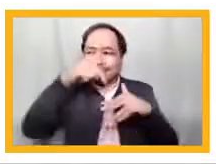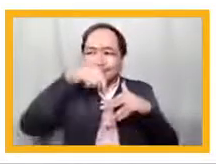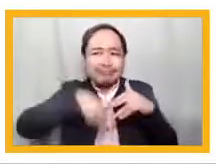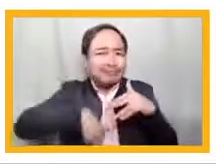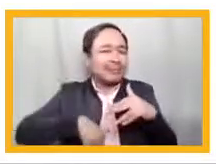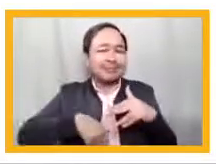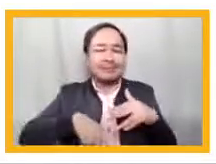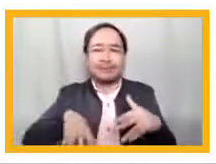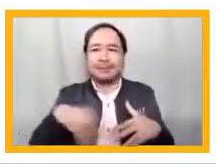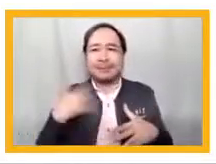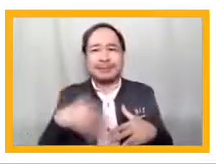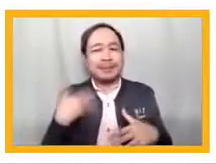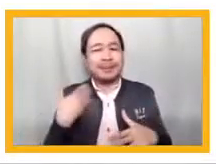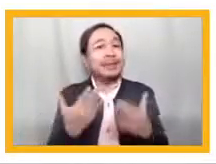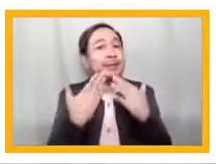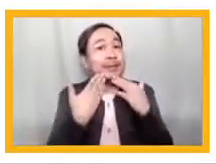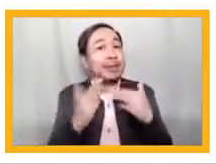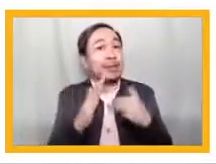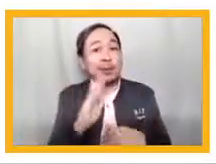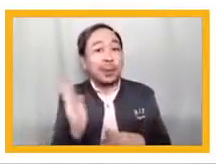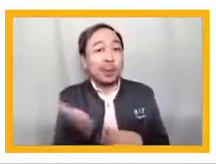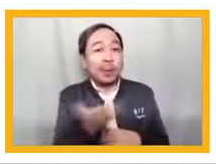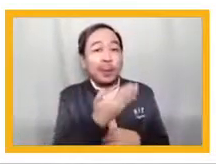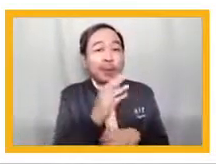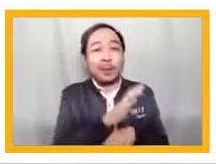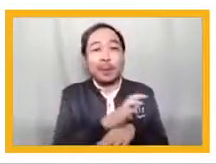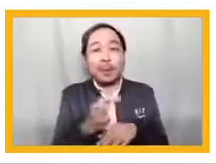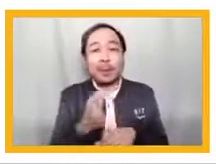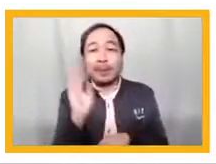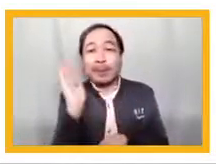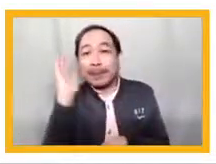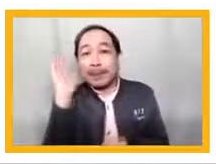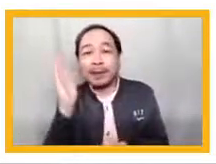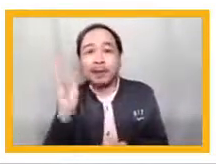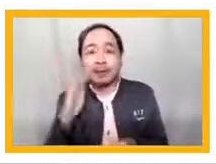the panelists for your preparedness to answer all these questions coming in.